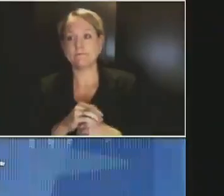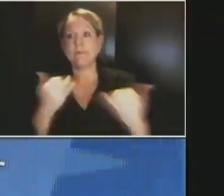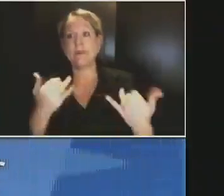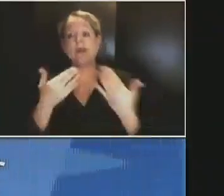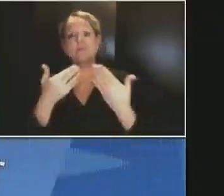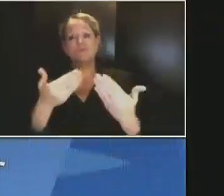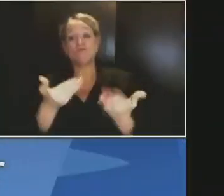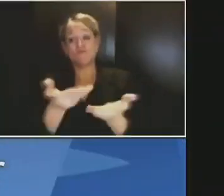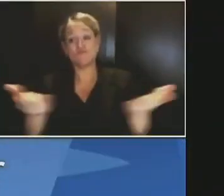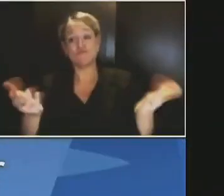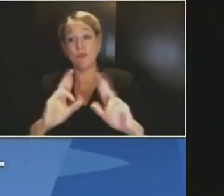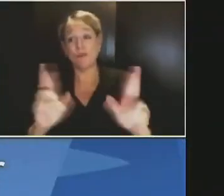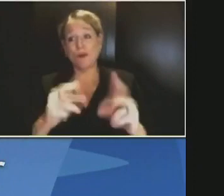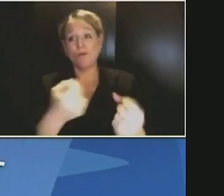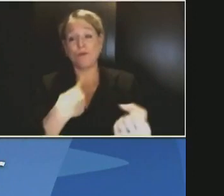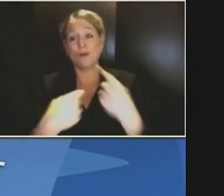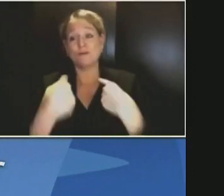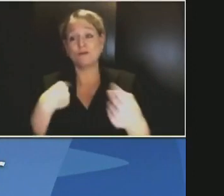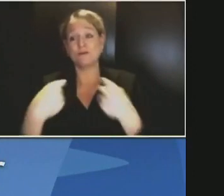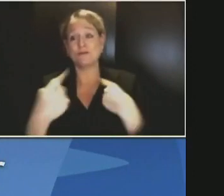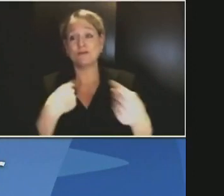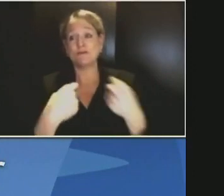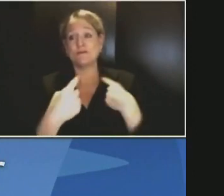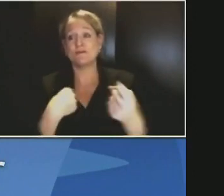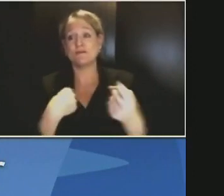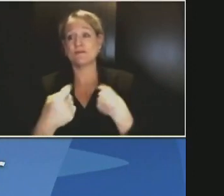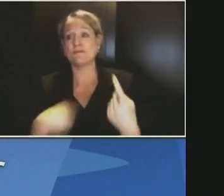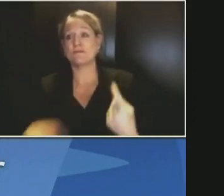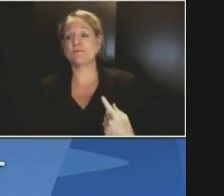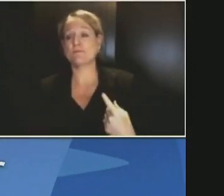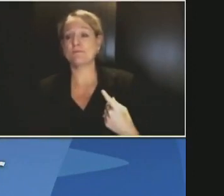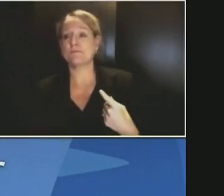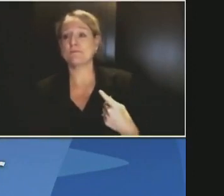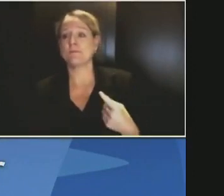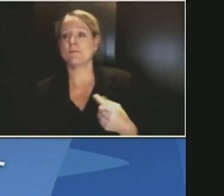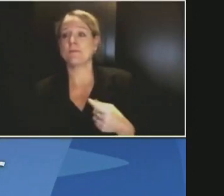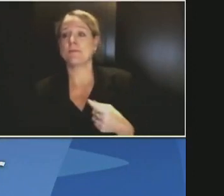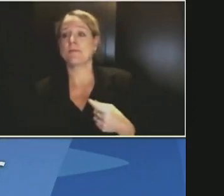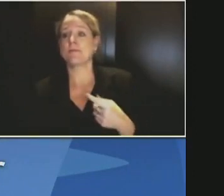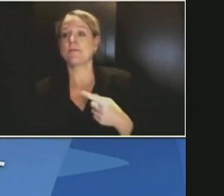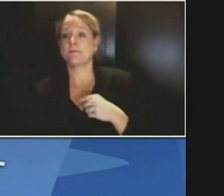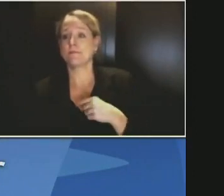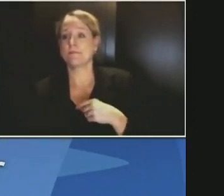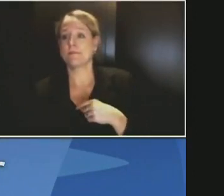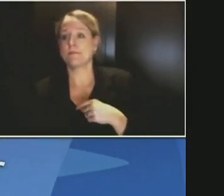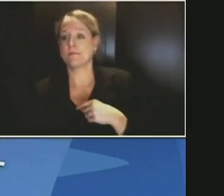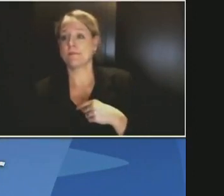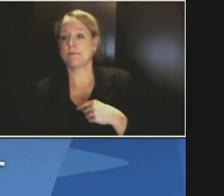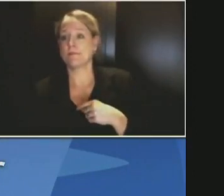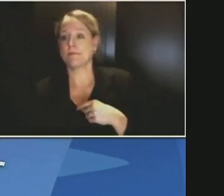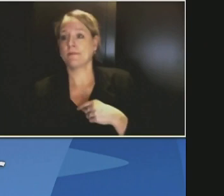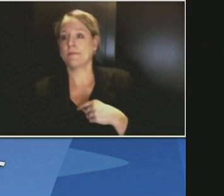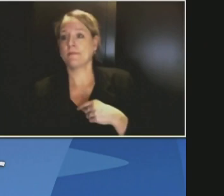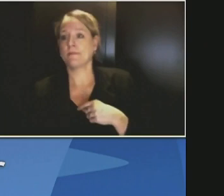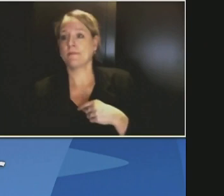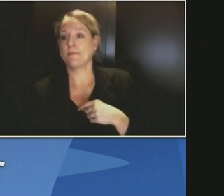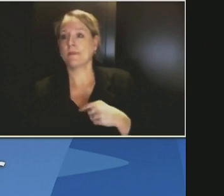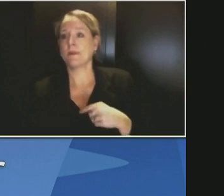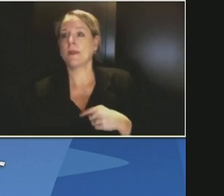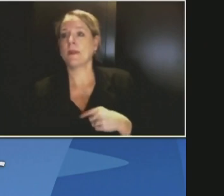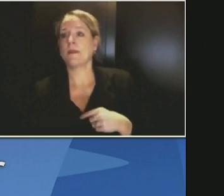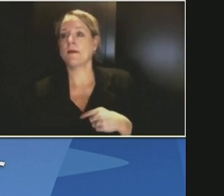your questions. Then you can use *6 to mute and unmute yourself. In the interest of time, we think we have time for one question per reporter